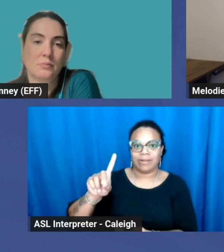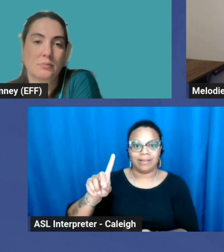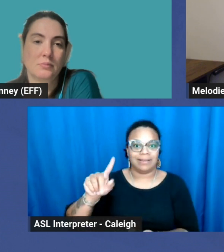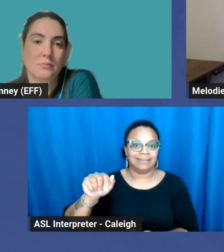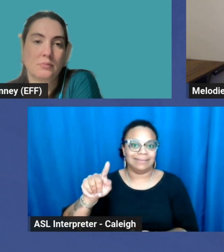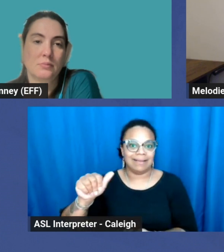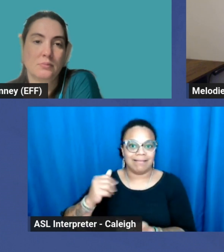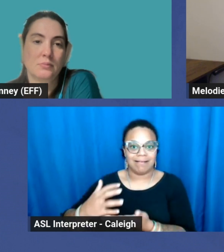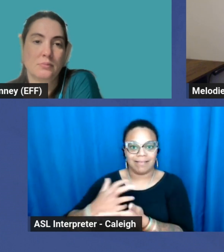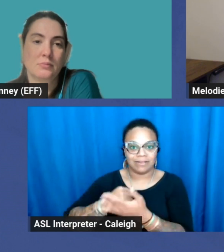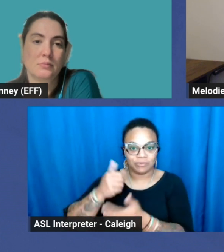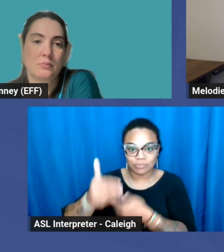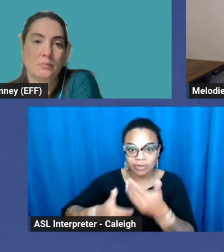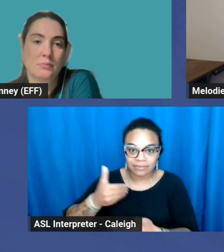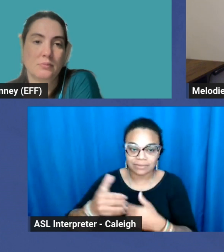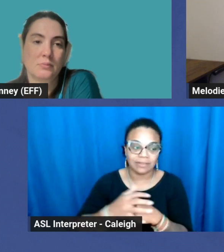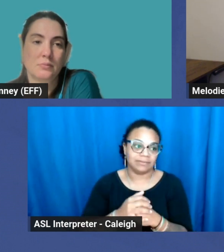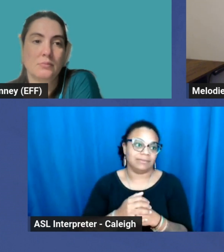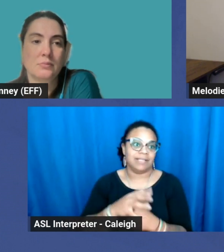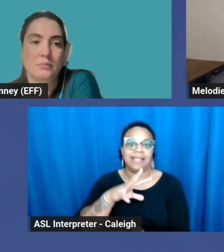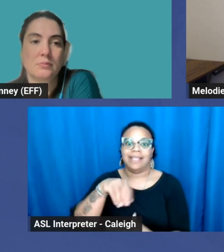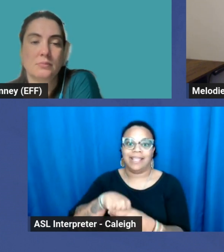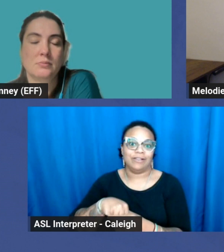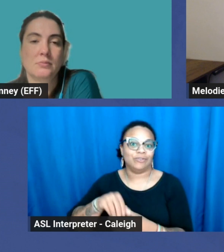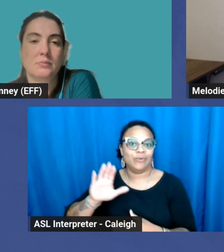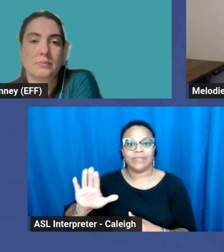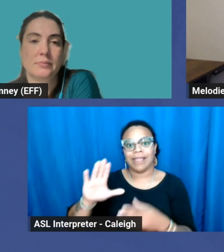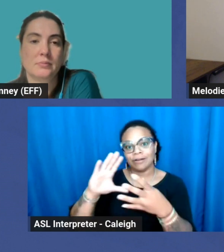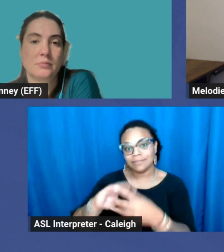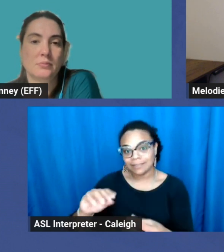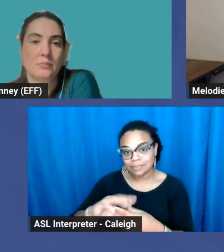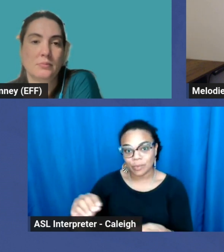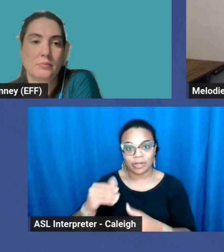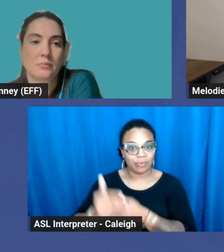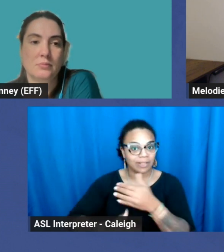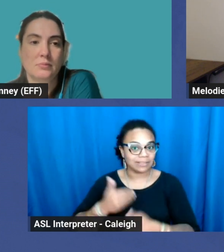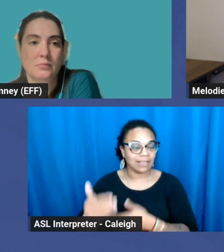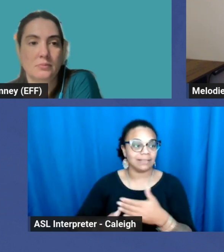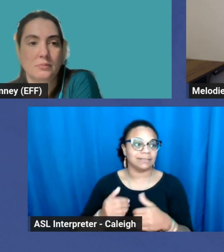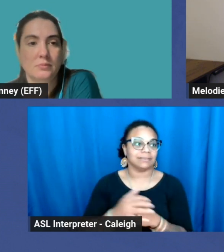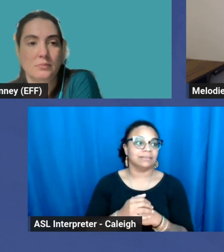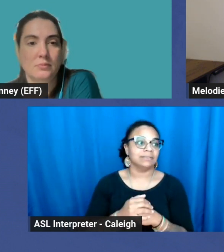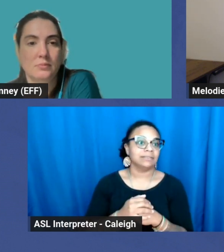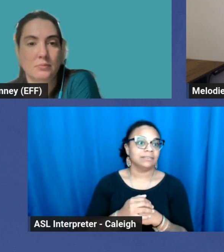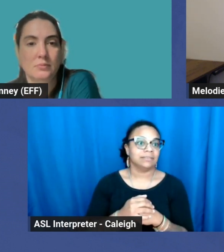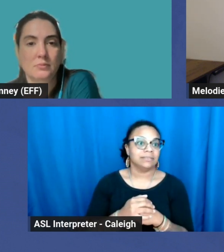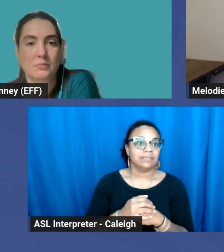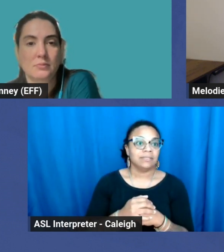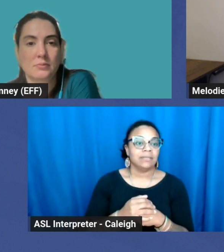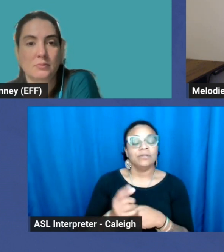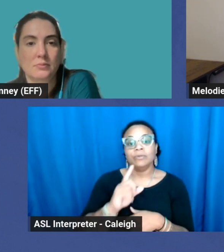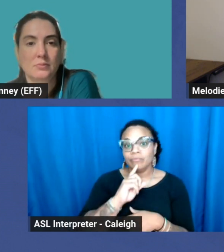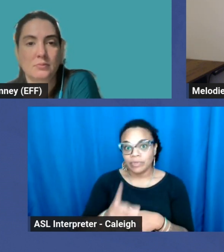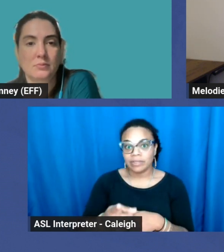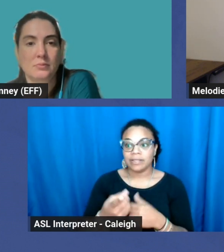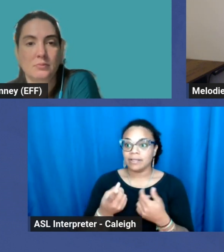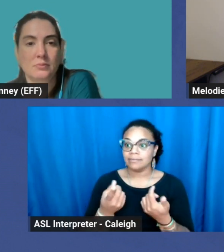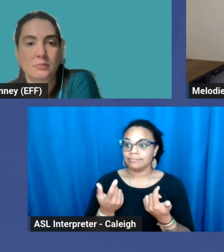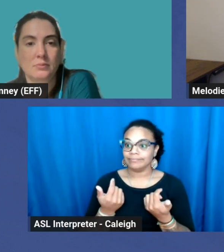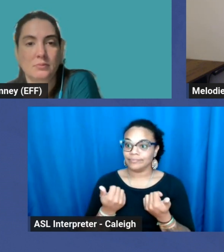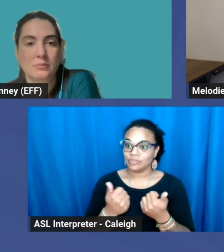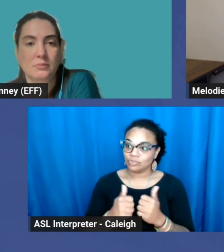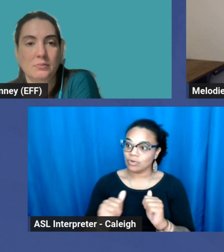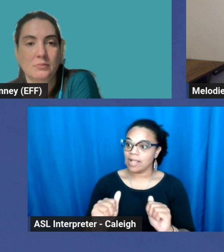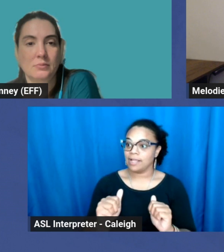into the testimony process, and really try to